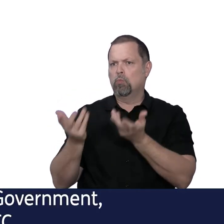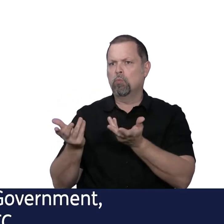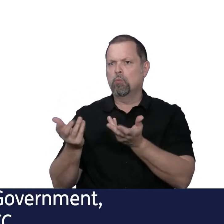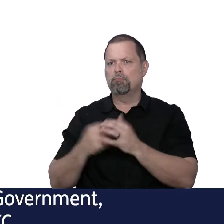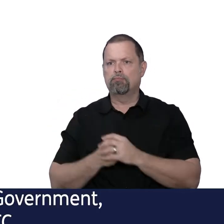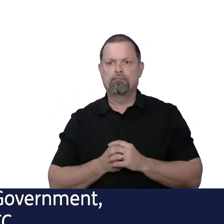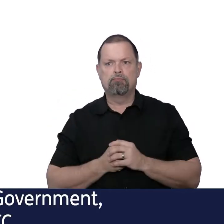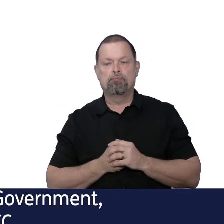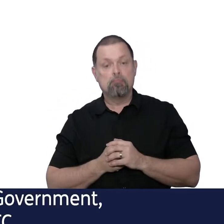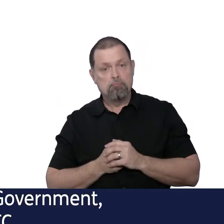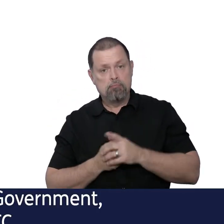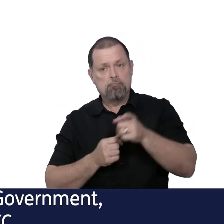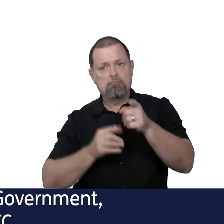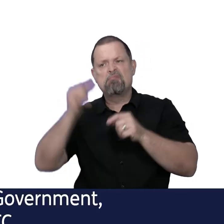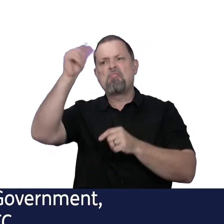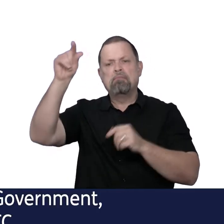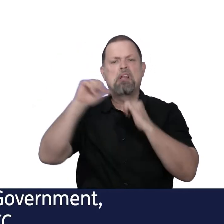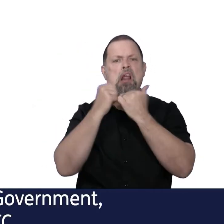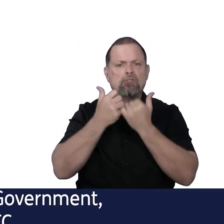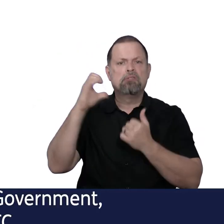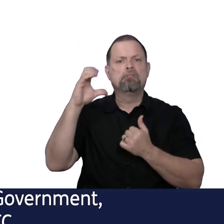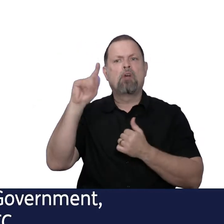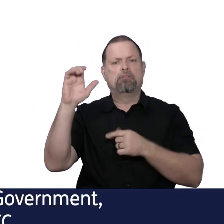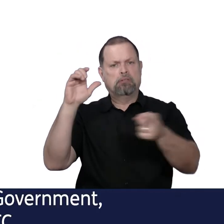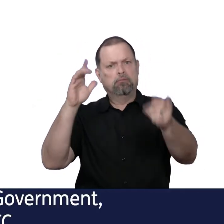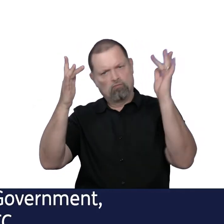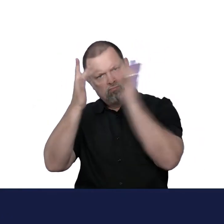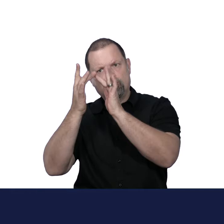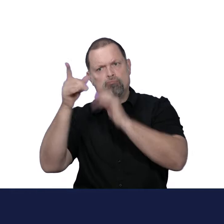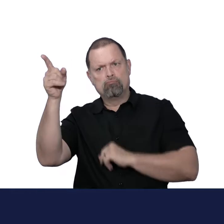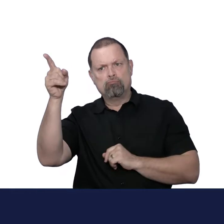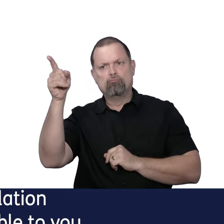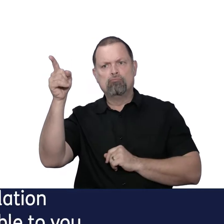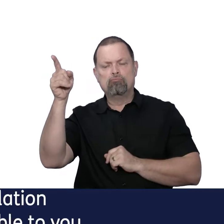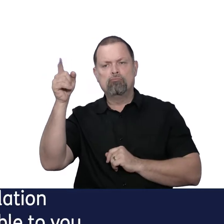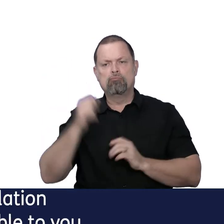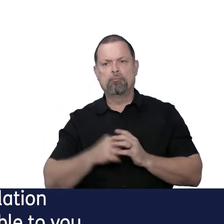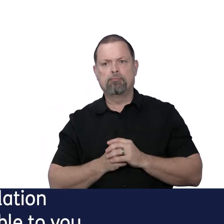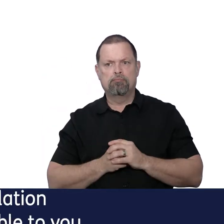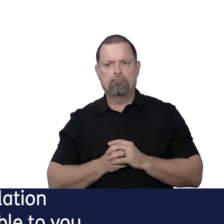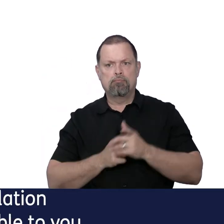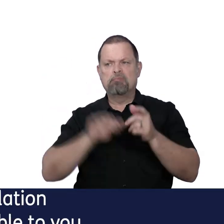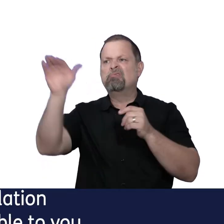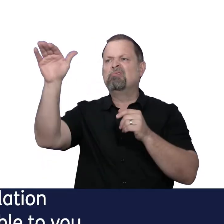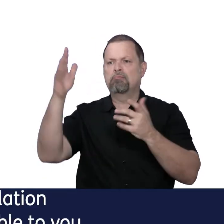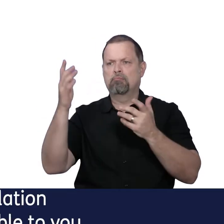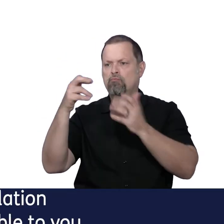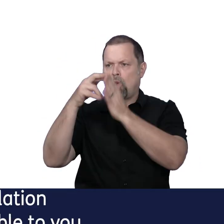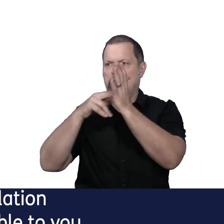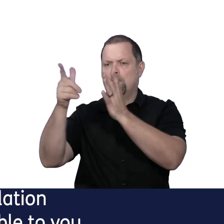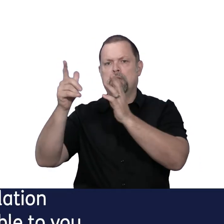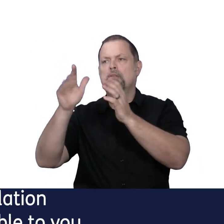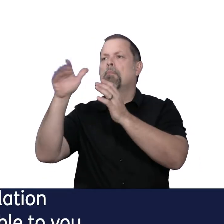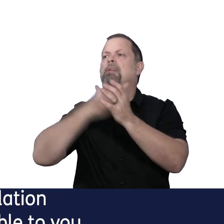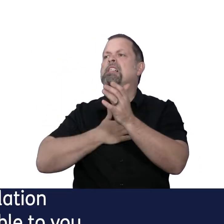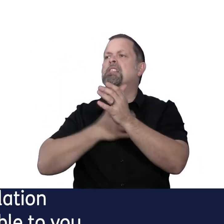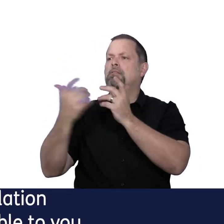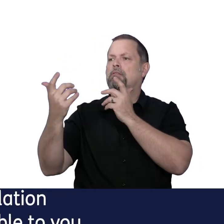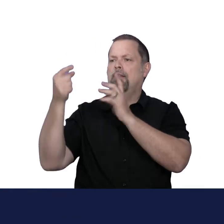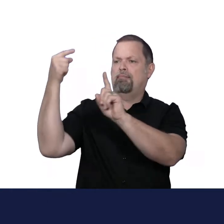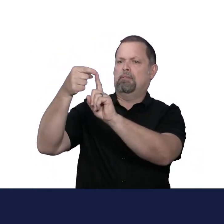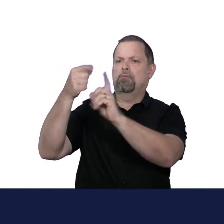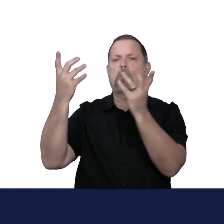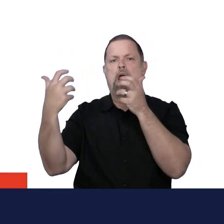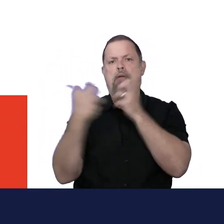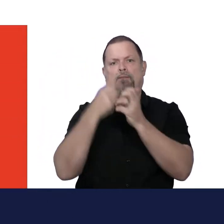also contact the government, the agency, or CRTC. Ask them for the regulation in a format that is accessible to